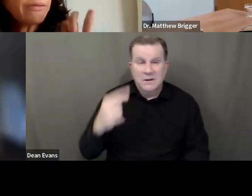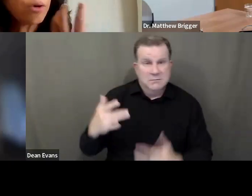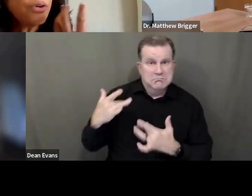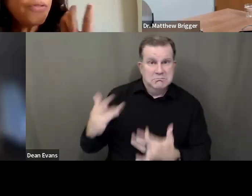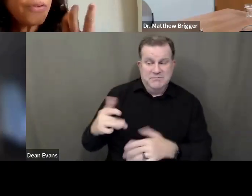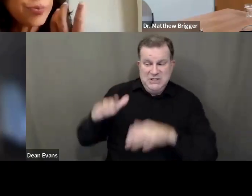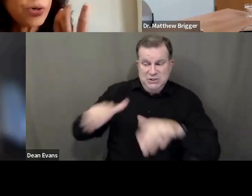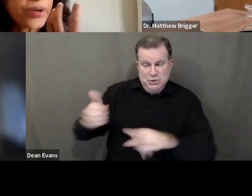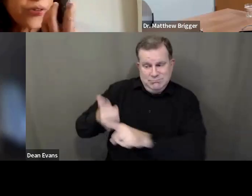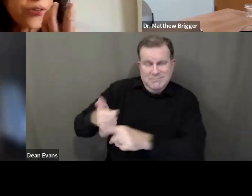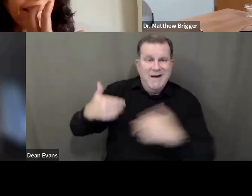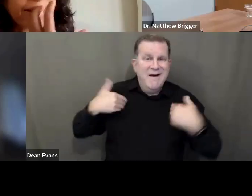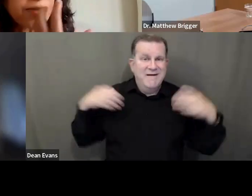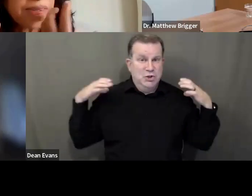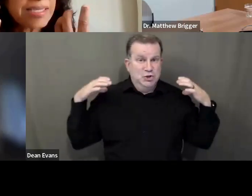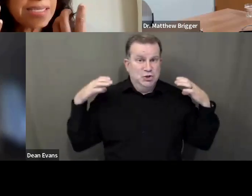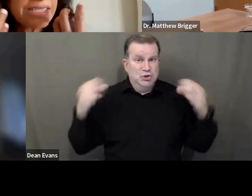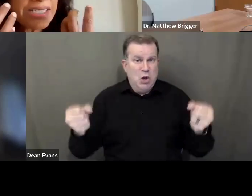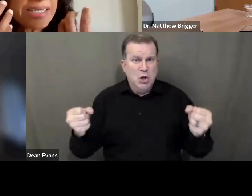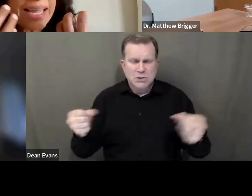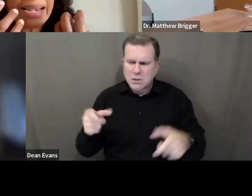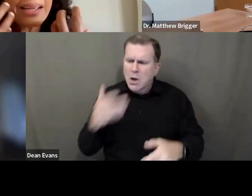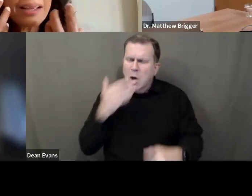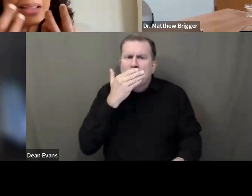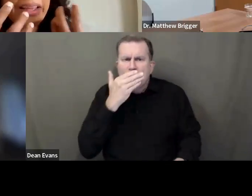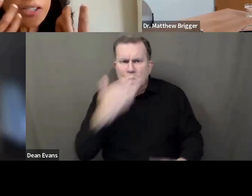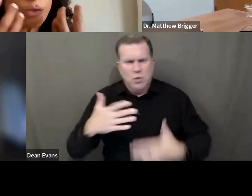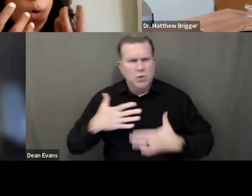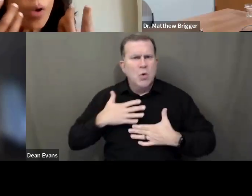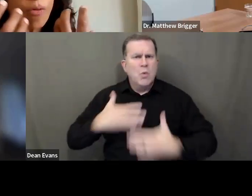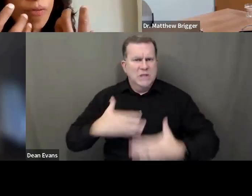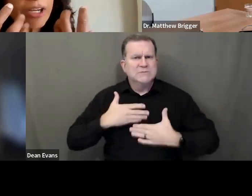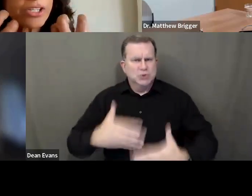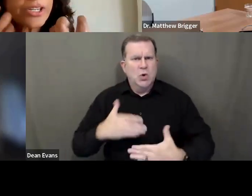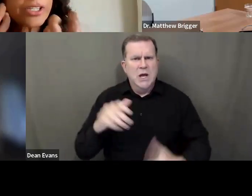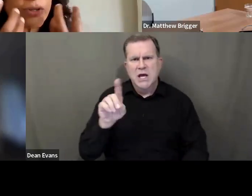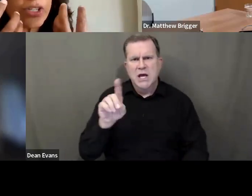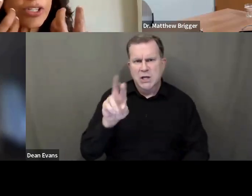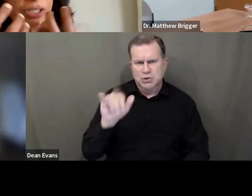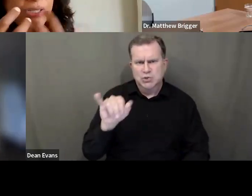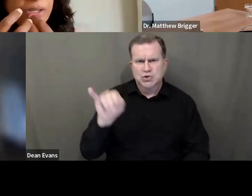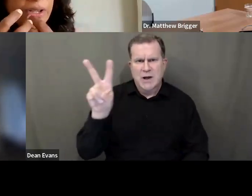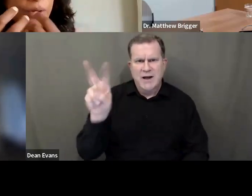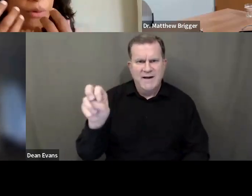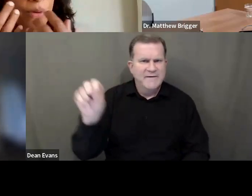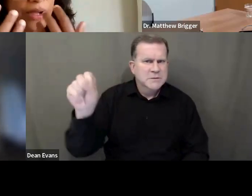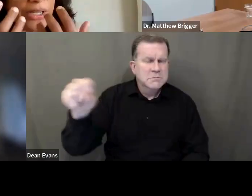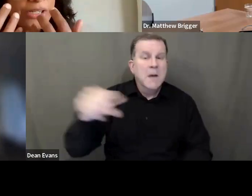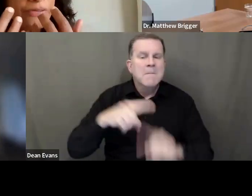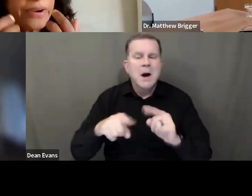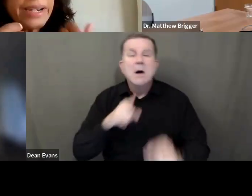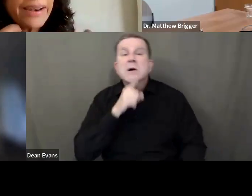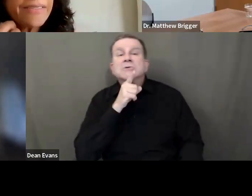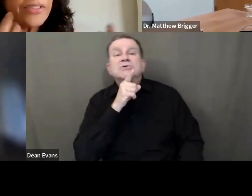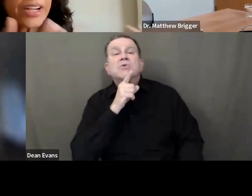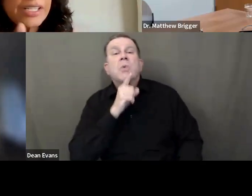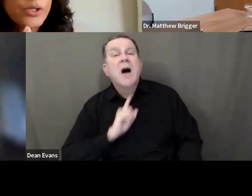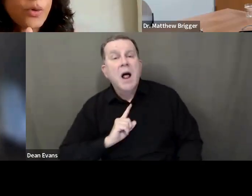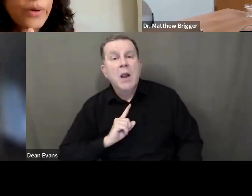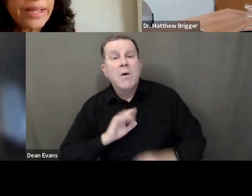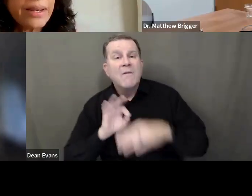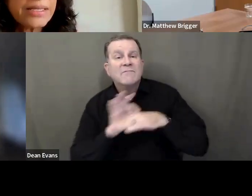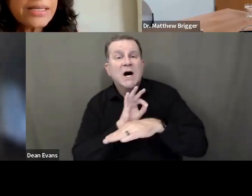charge have good respiratory drives. It's just that their swallow function which is, different. And